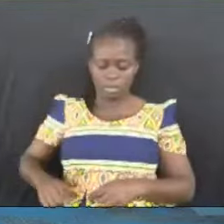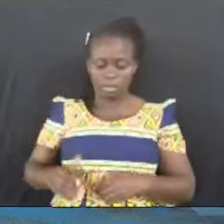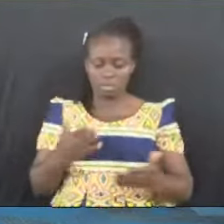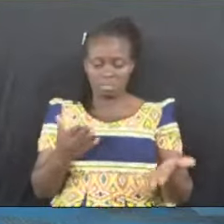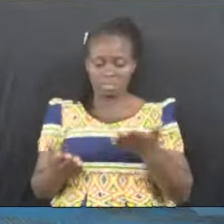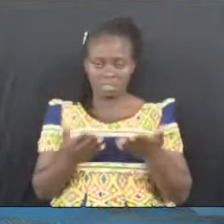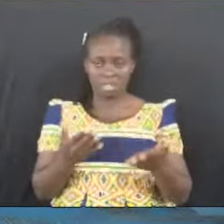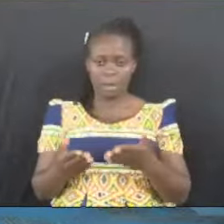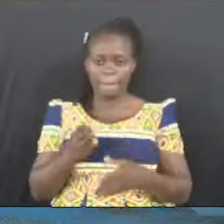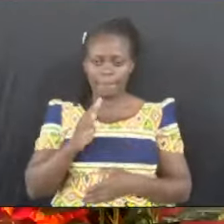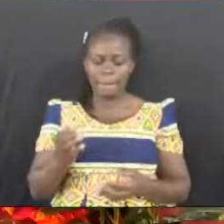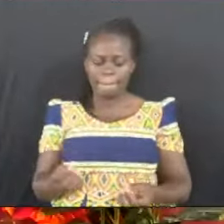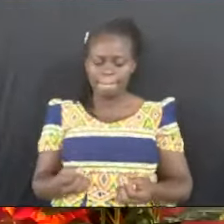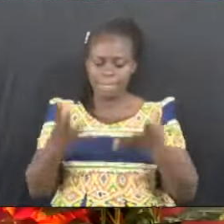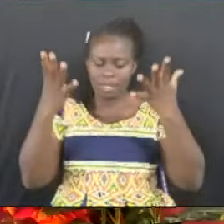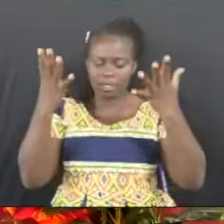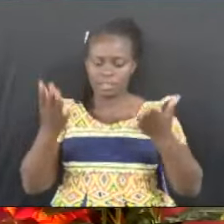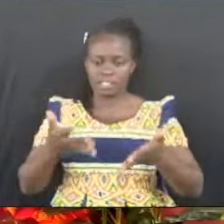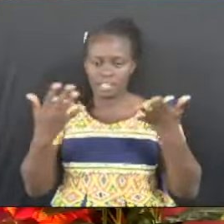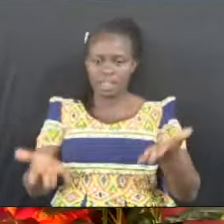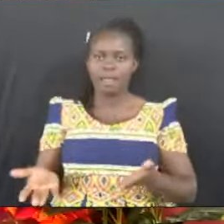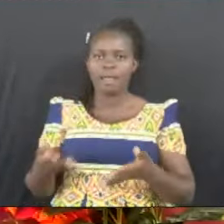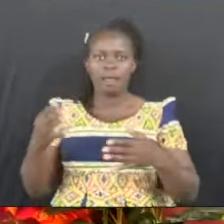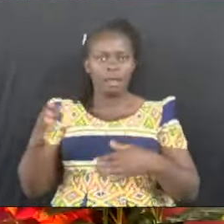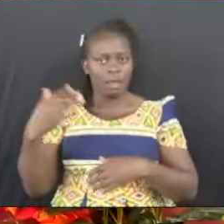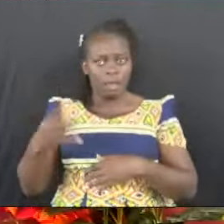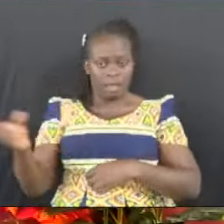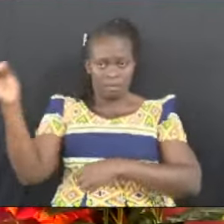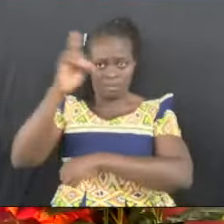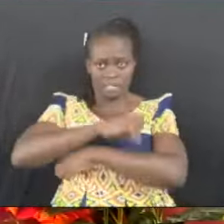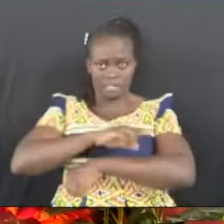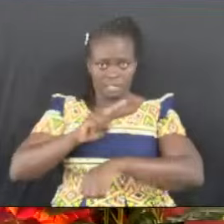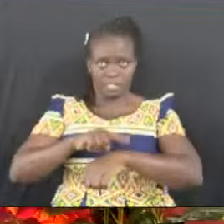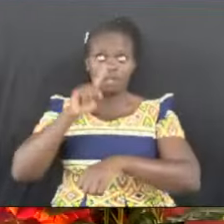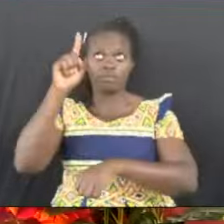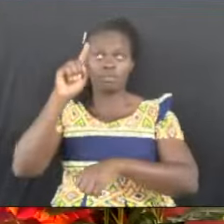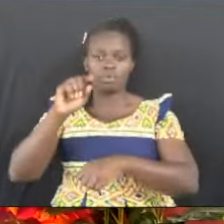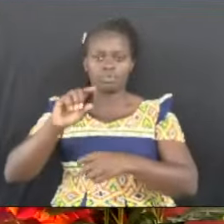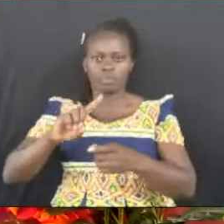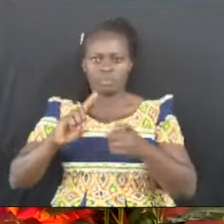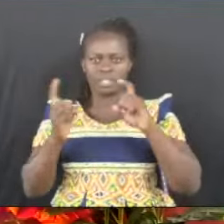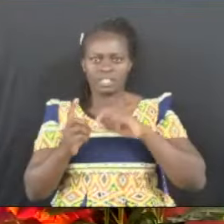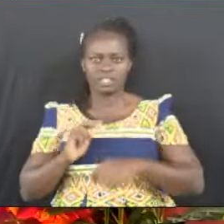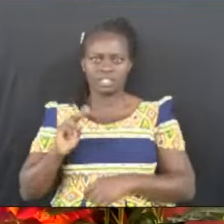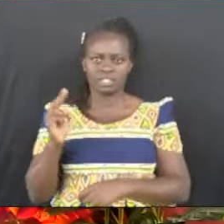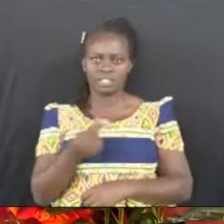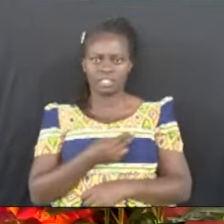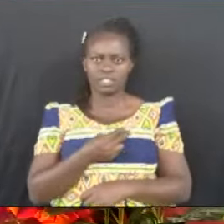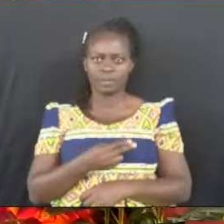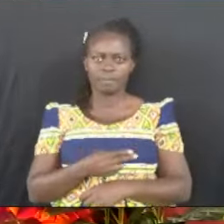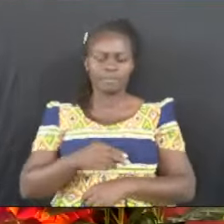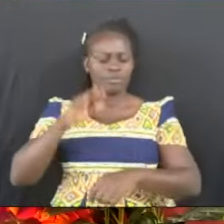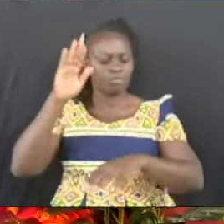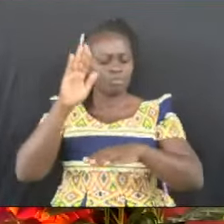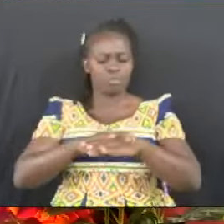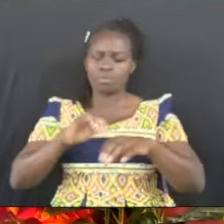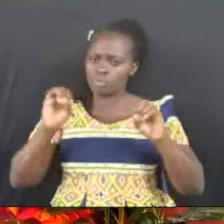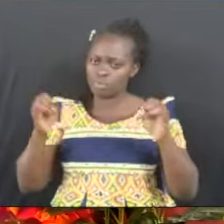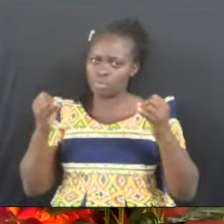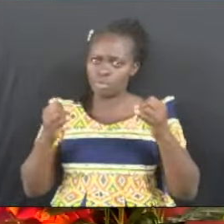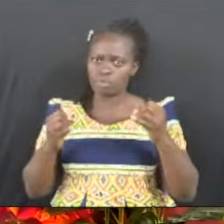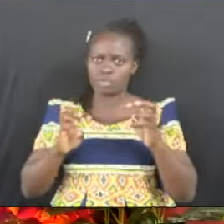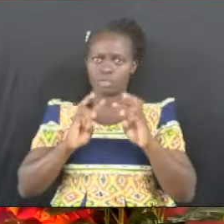miracle every day as you transform us to be more like Jesus. The gospel, the good news that the world is longing